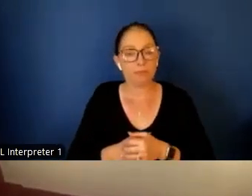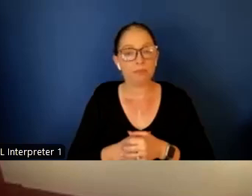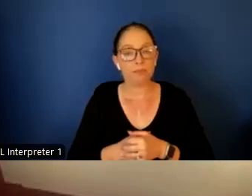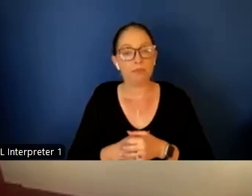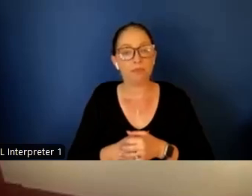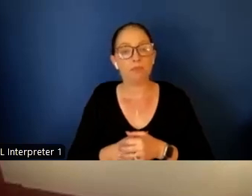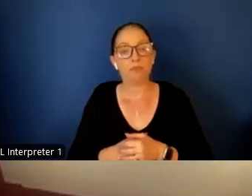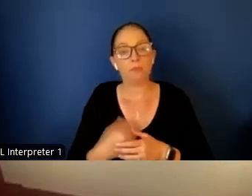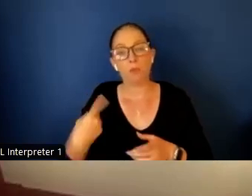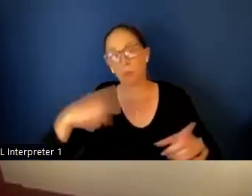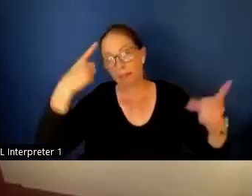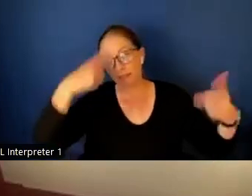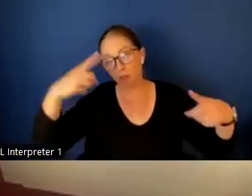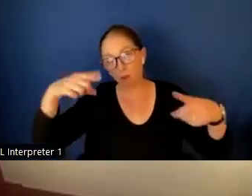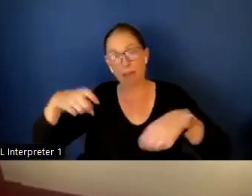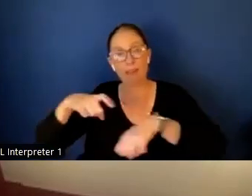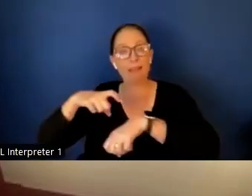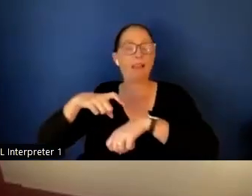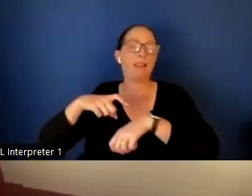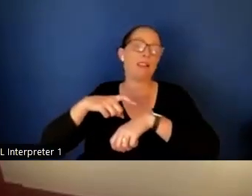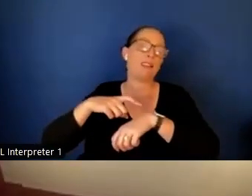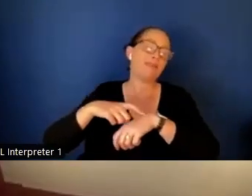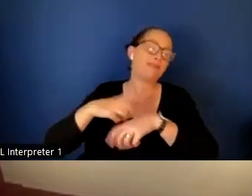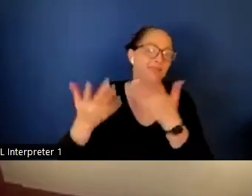Agreed on the time of year, beyond a year, part of